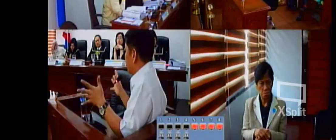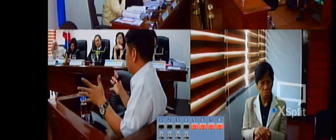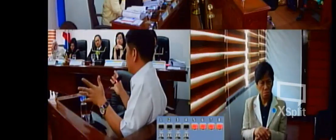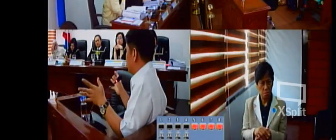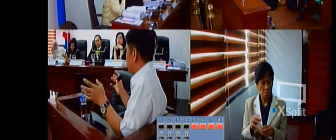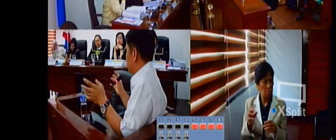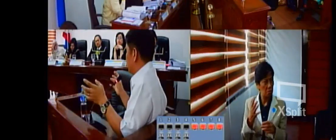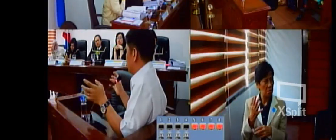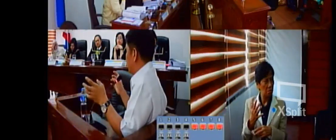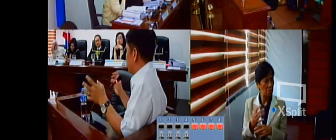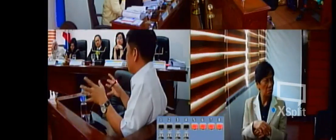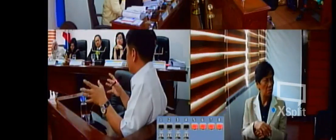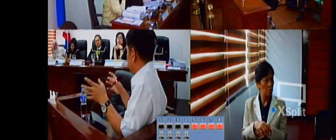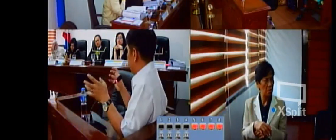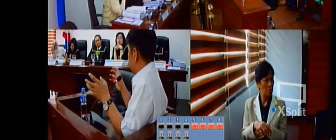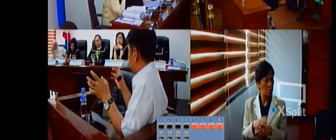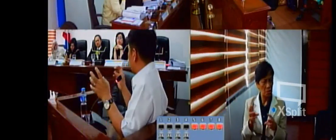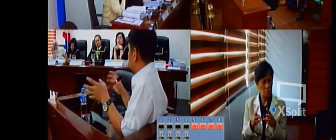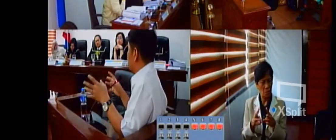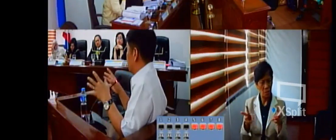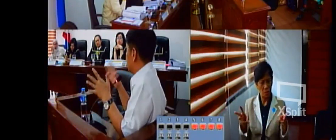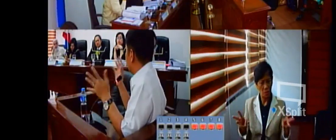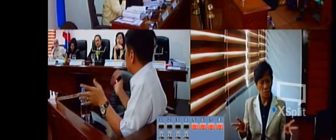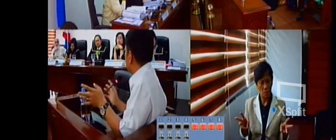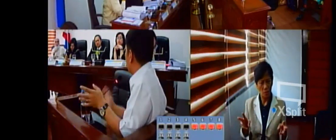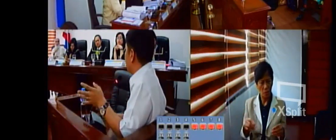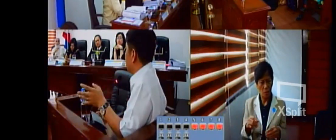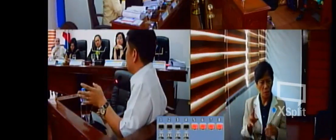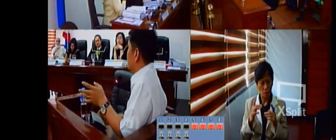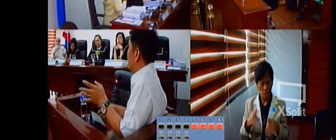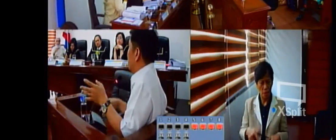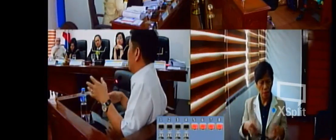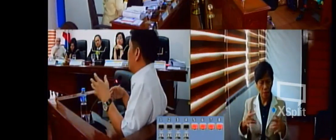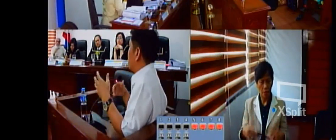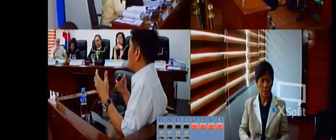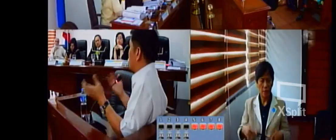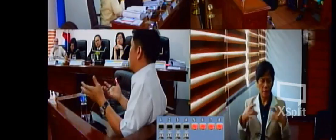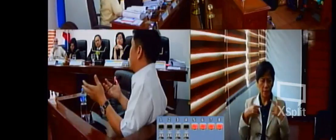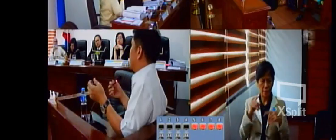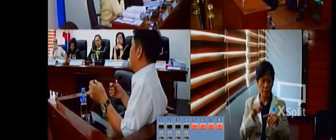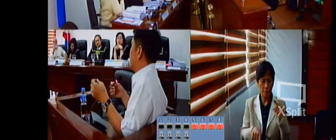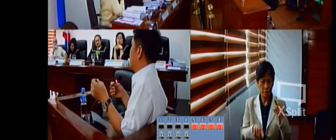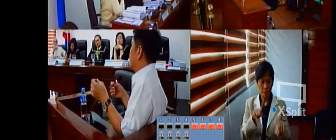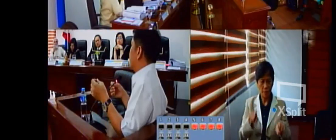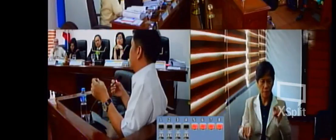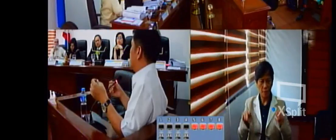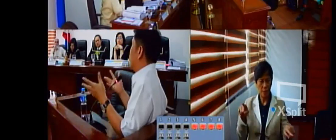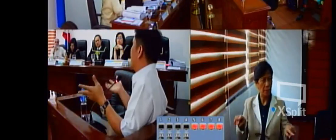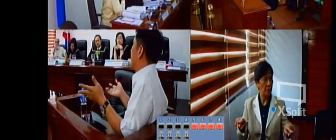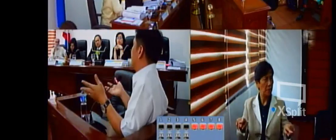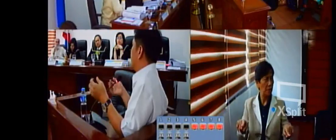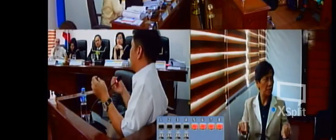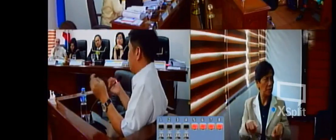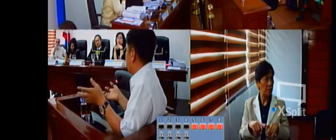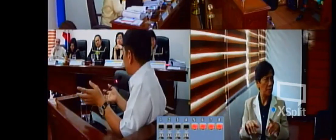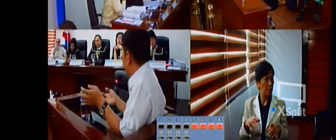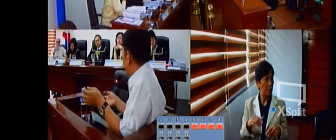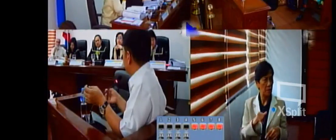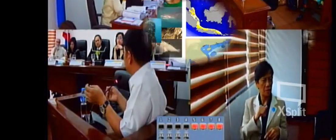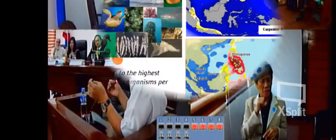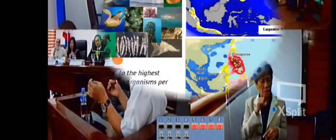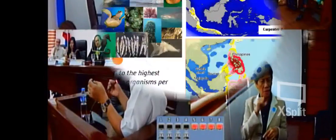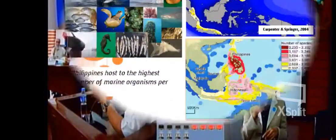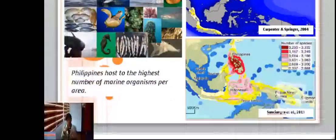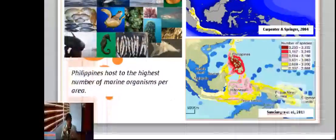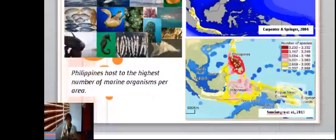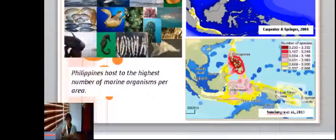why the biodiversity of the country is very high, but we don't have any clear explanation